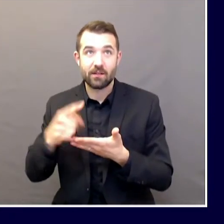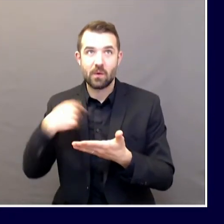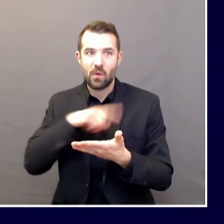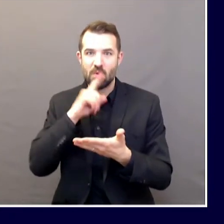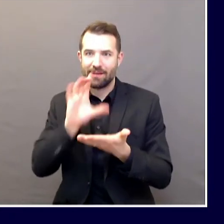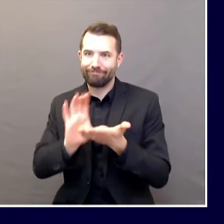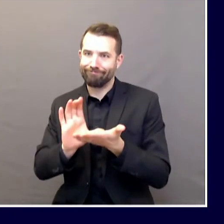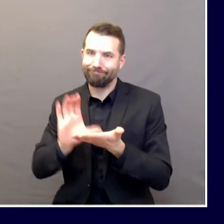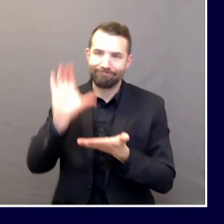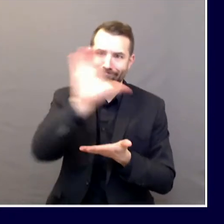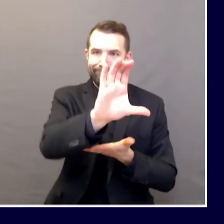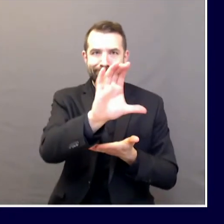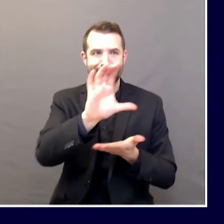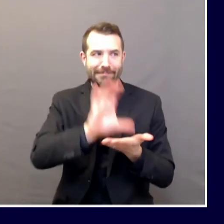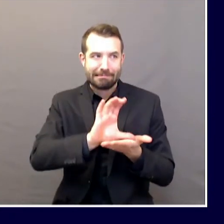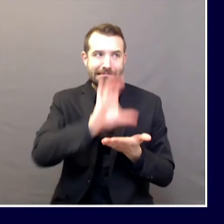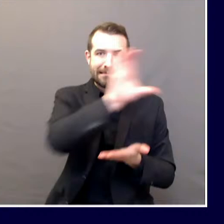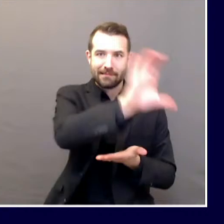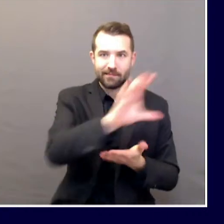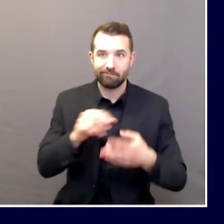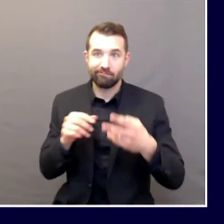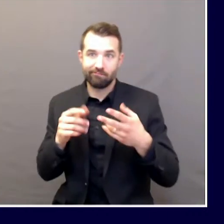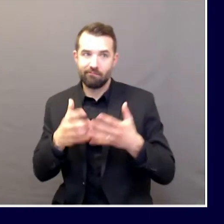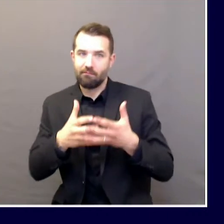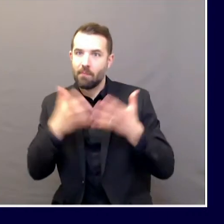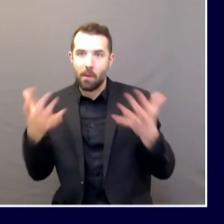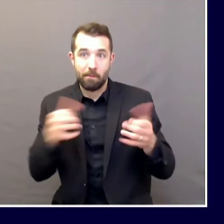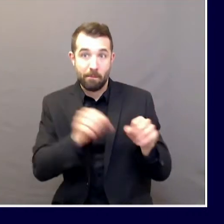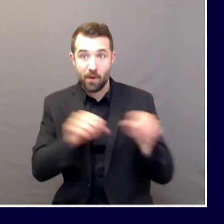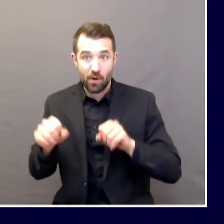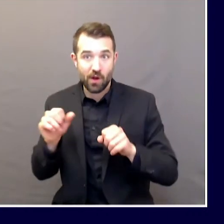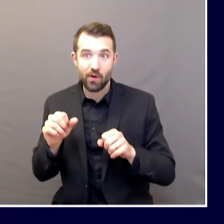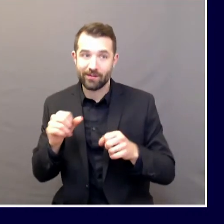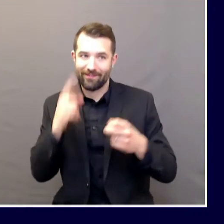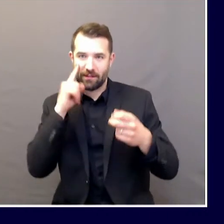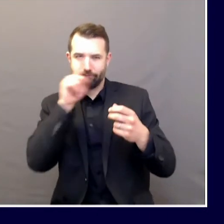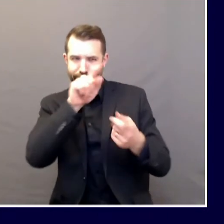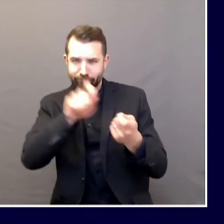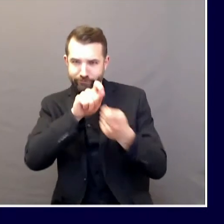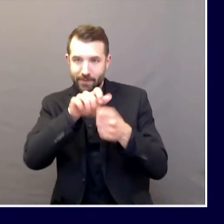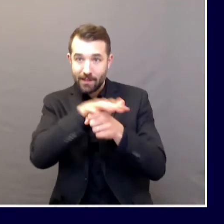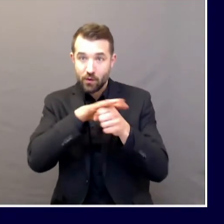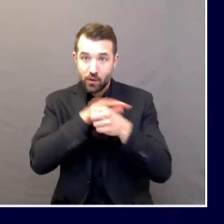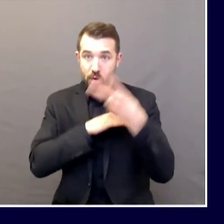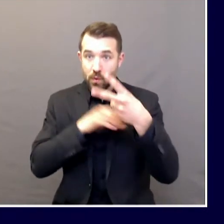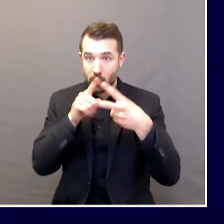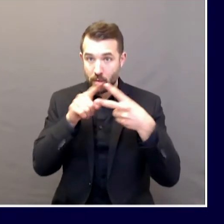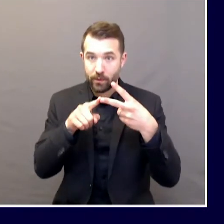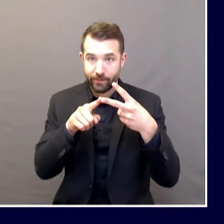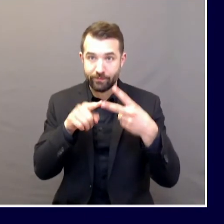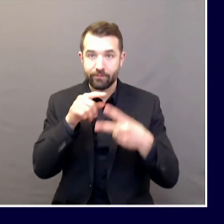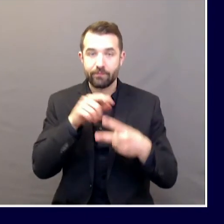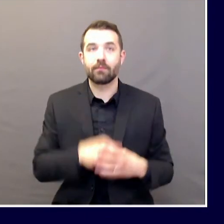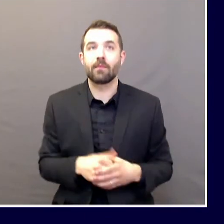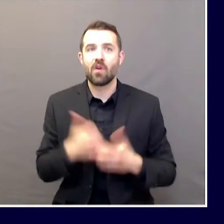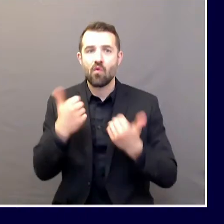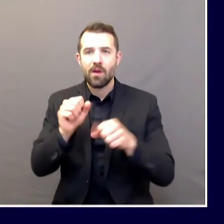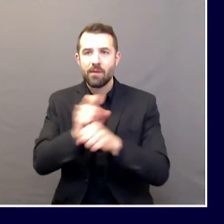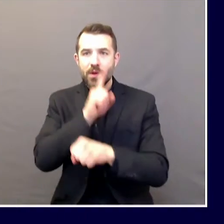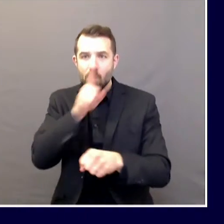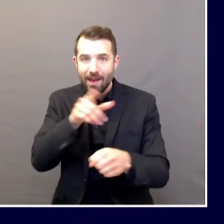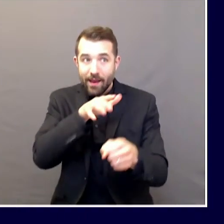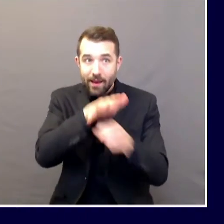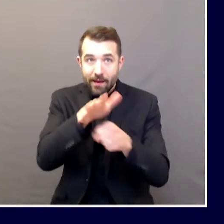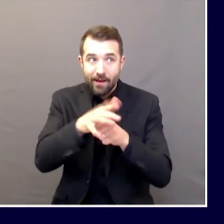can to vaccination sites in Somerset County, in Oxford County, to try to make sure that they've got as much vaccine as they